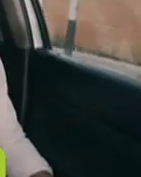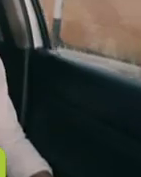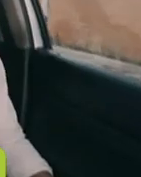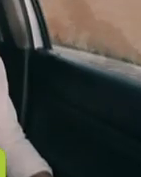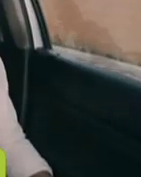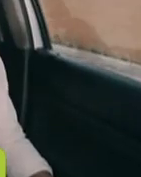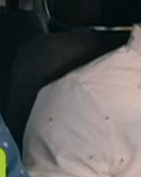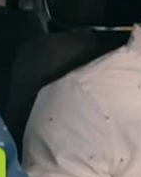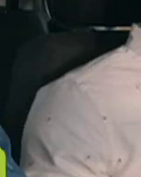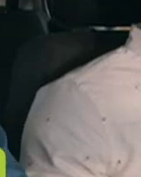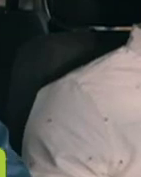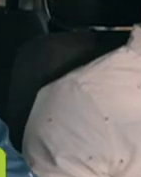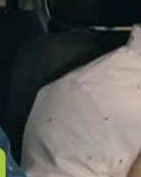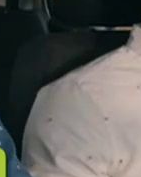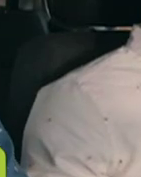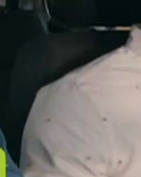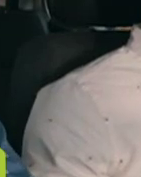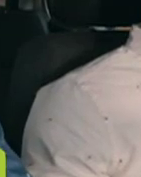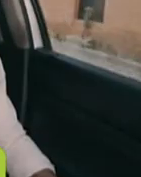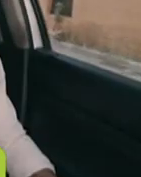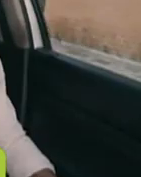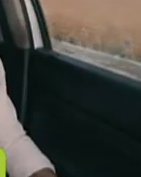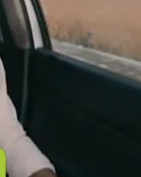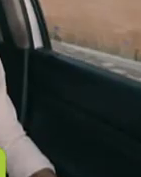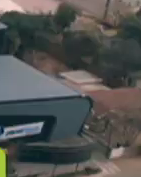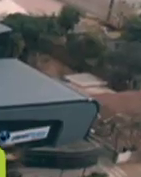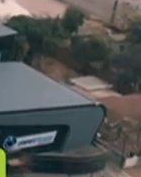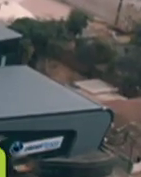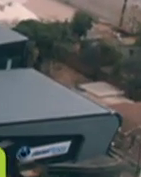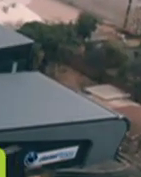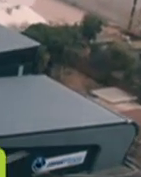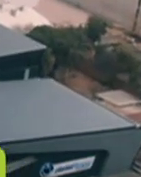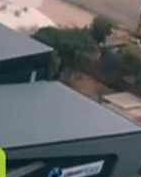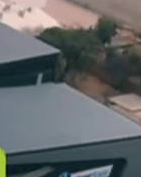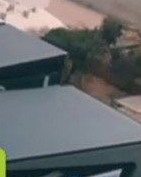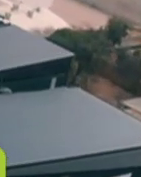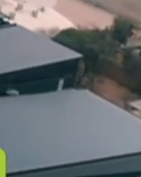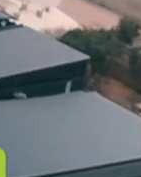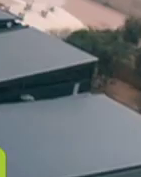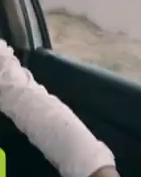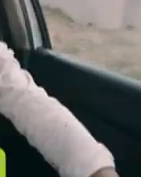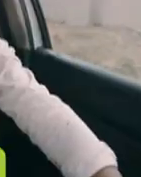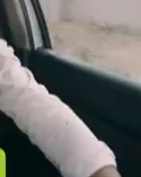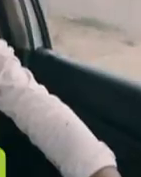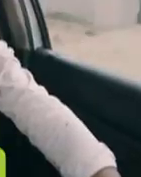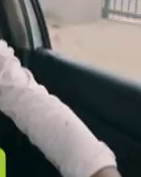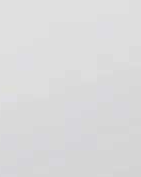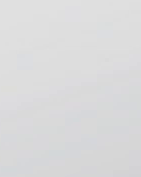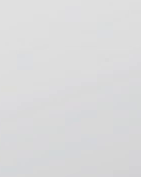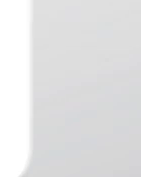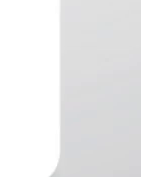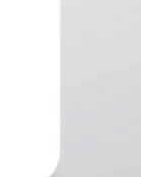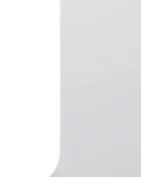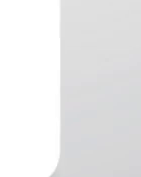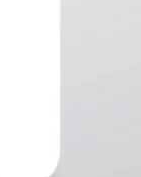ways. I screamed on the phone. Other guys sitting around me like, what's wrong with this guy? Can we just have a moment of silence? Thank you, insurance.